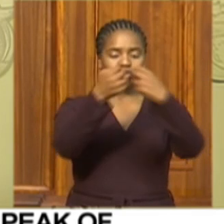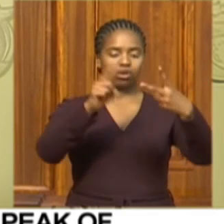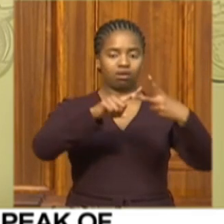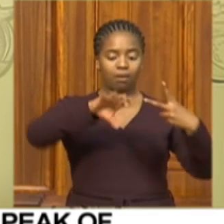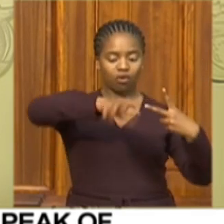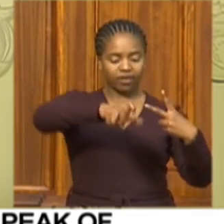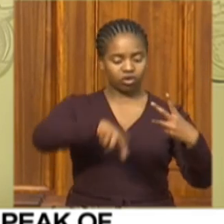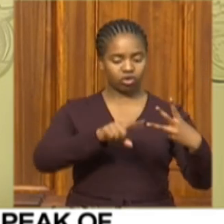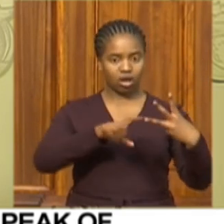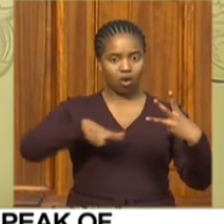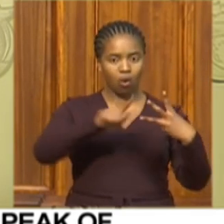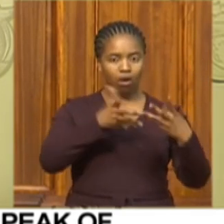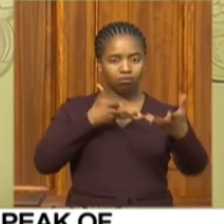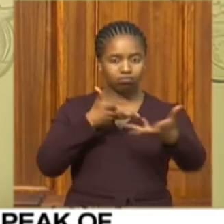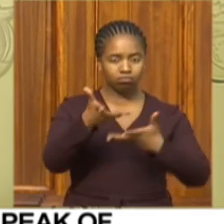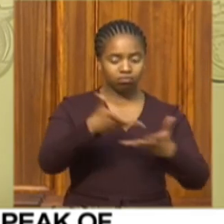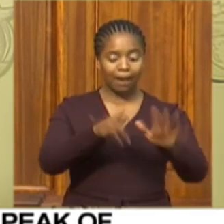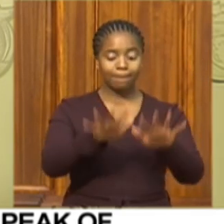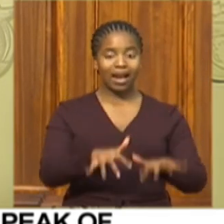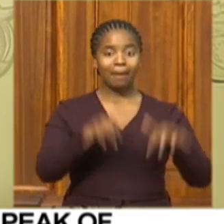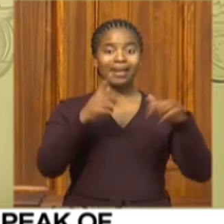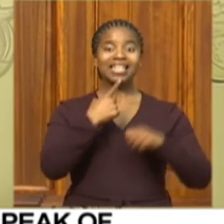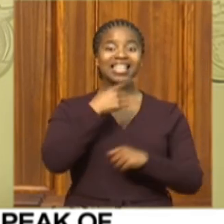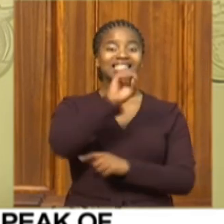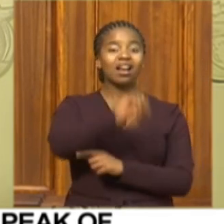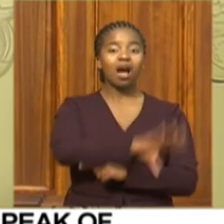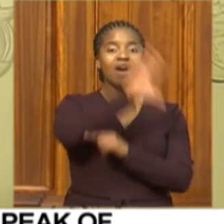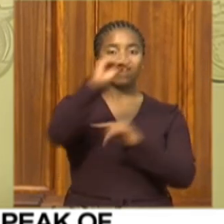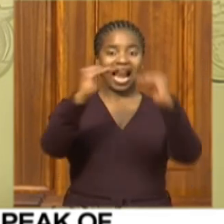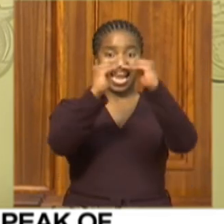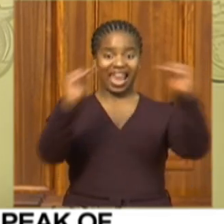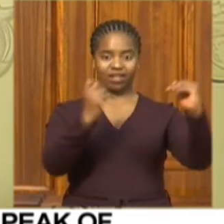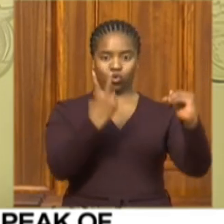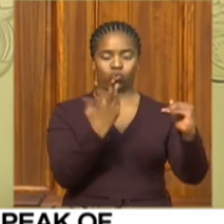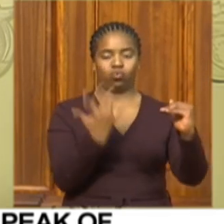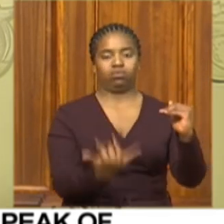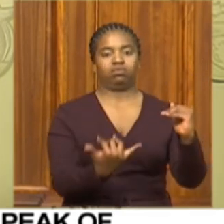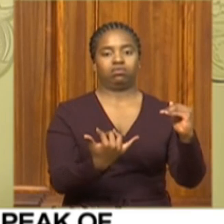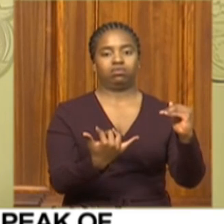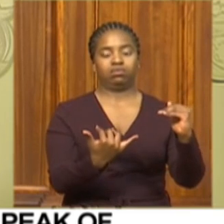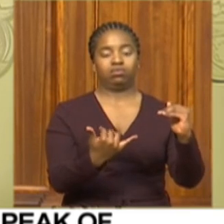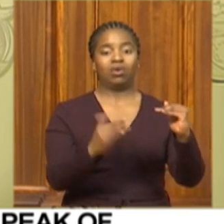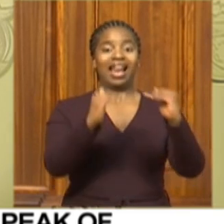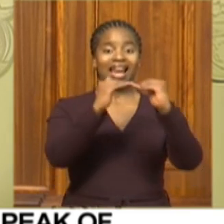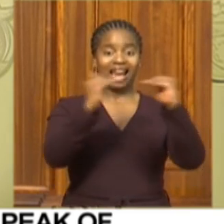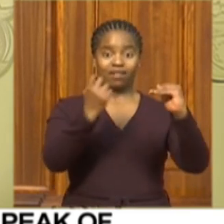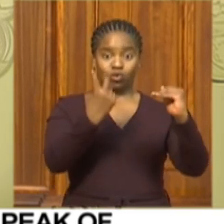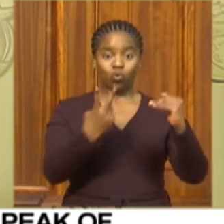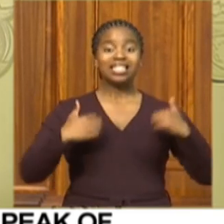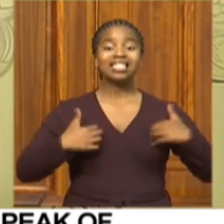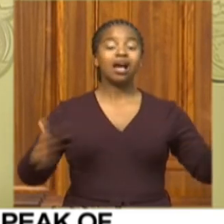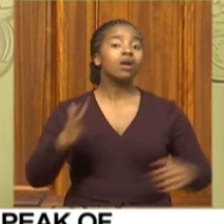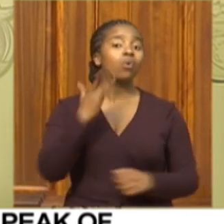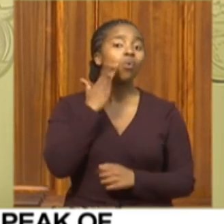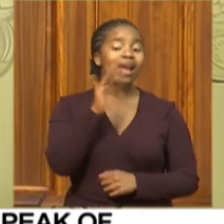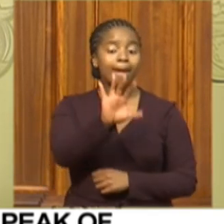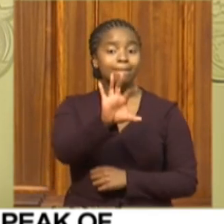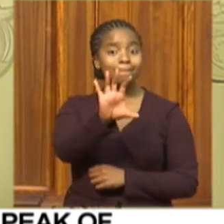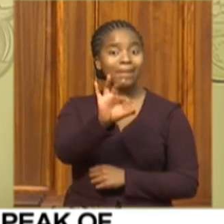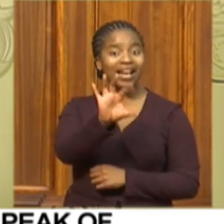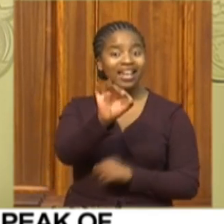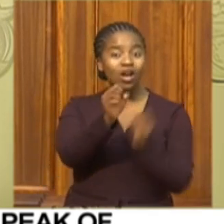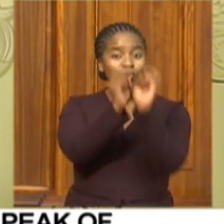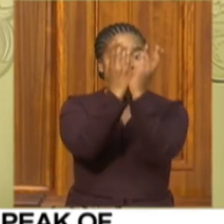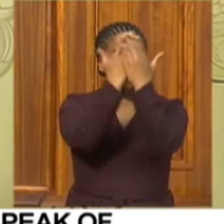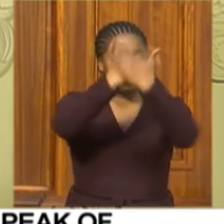Cabinet has decided to place the entire country on alert level 2, with effect from midnight on